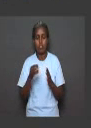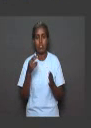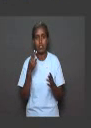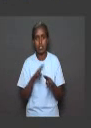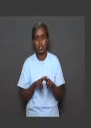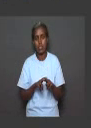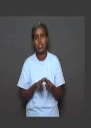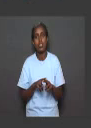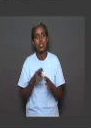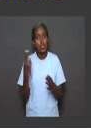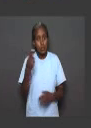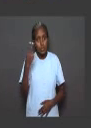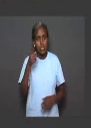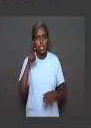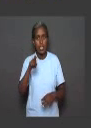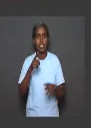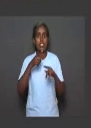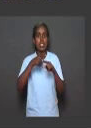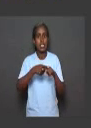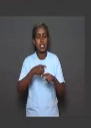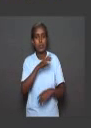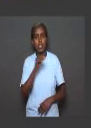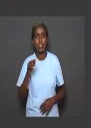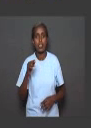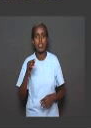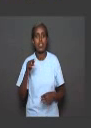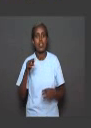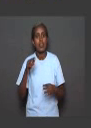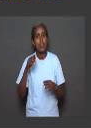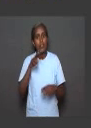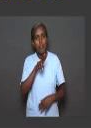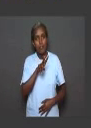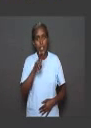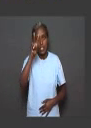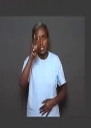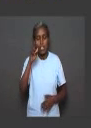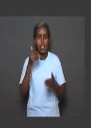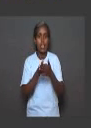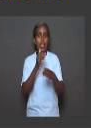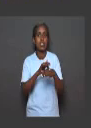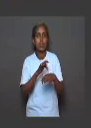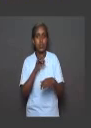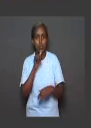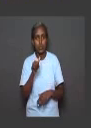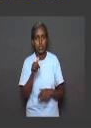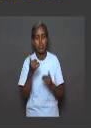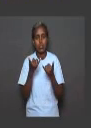Use the x-intercepts and vertical asymptotes to divide